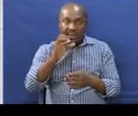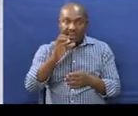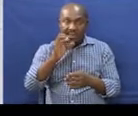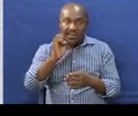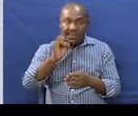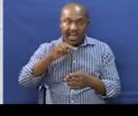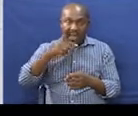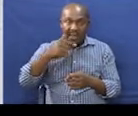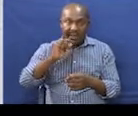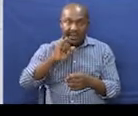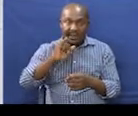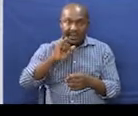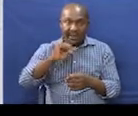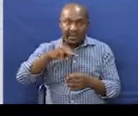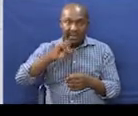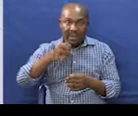solution.